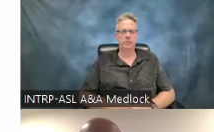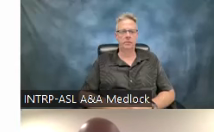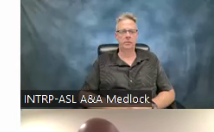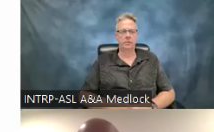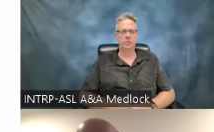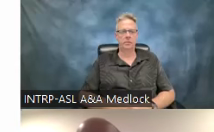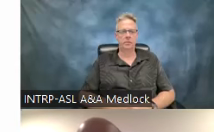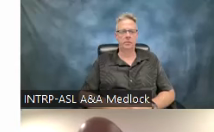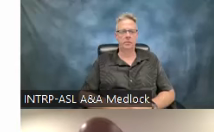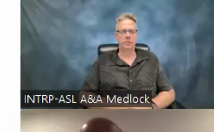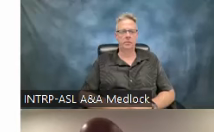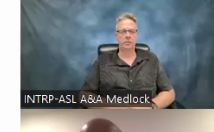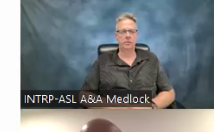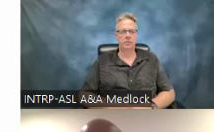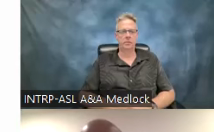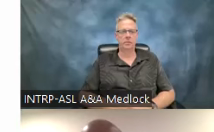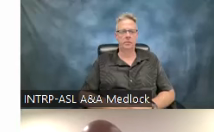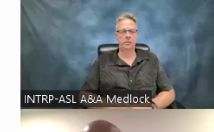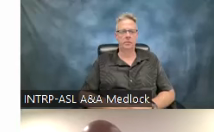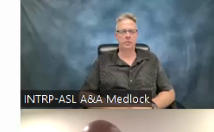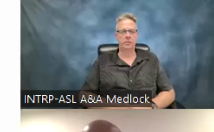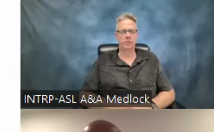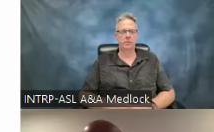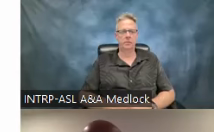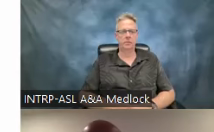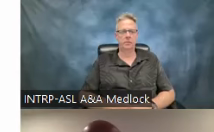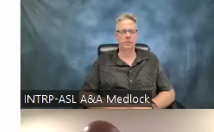on for the board and its staff.